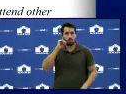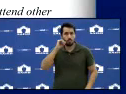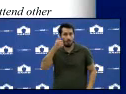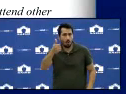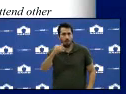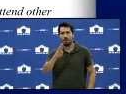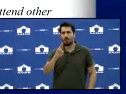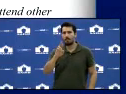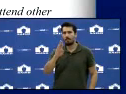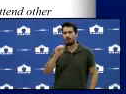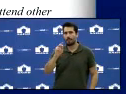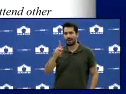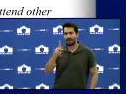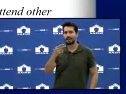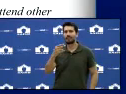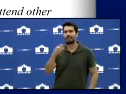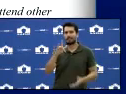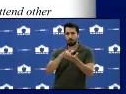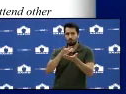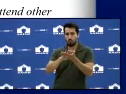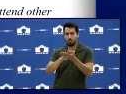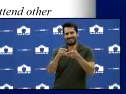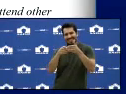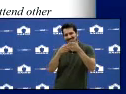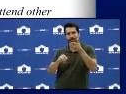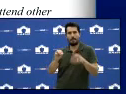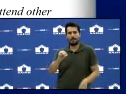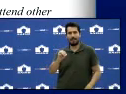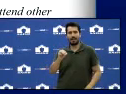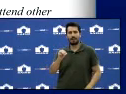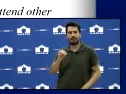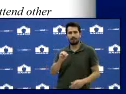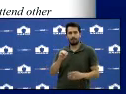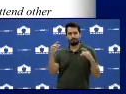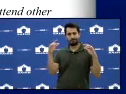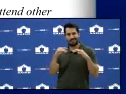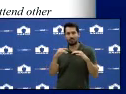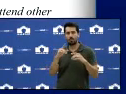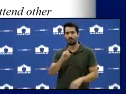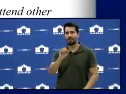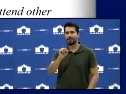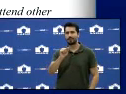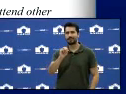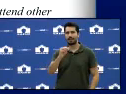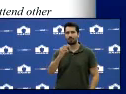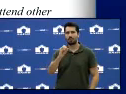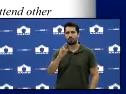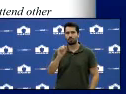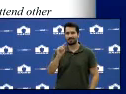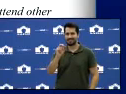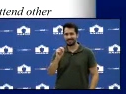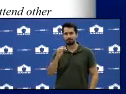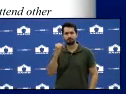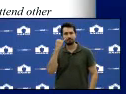tomorrow at Burbank, and the next Monday, we're scheduled for a meeting at Sam Houston. And if you're interested in